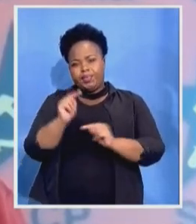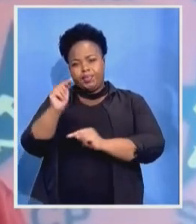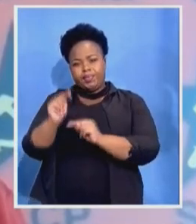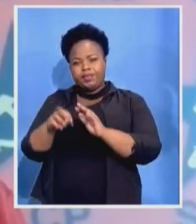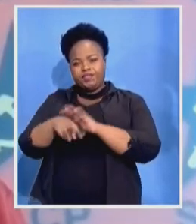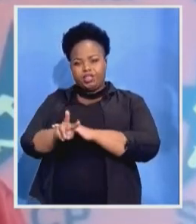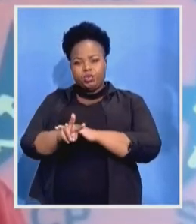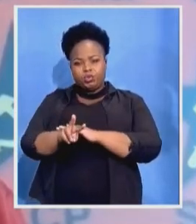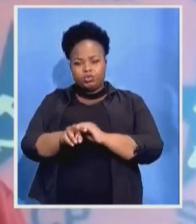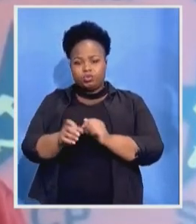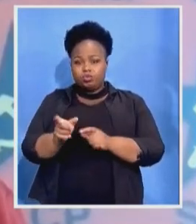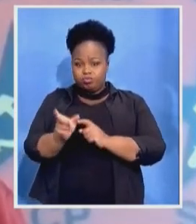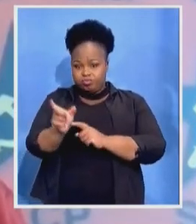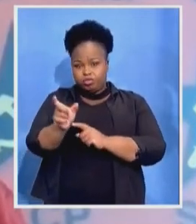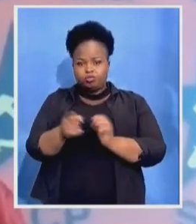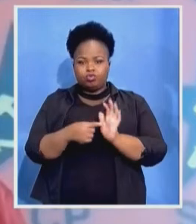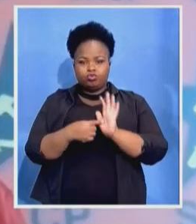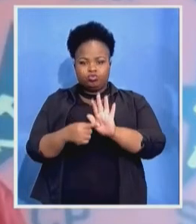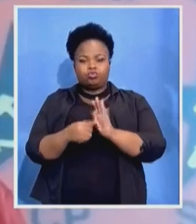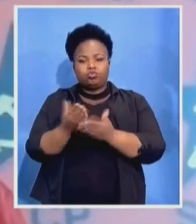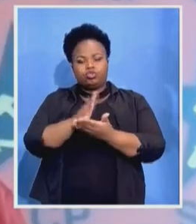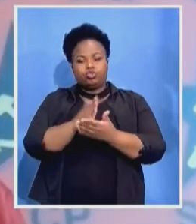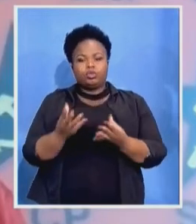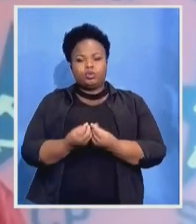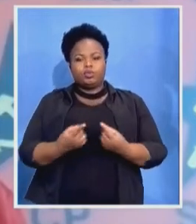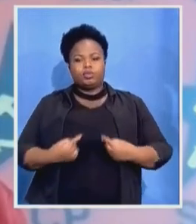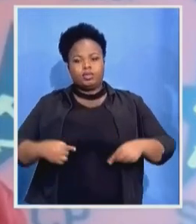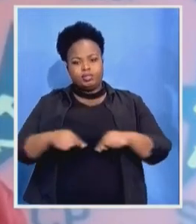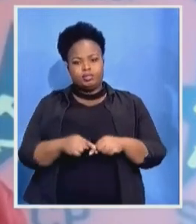with us. These are messages. Dr. Bengu.